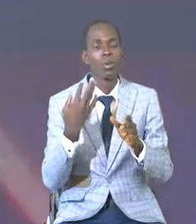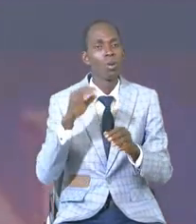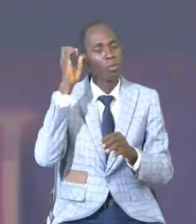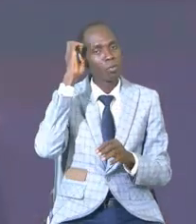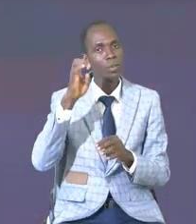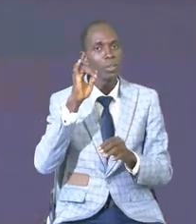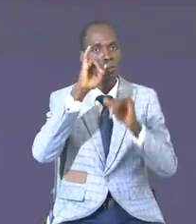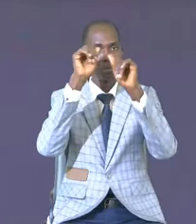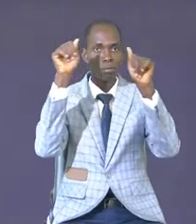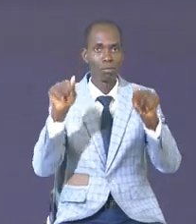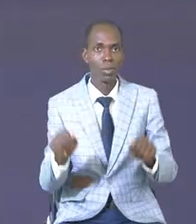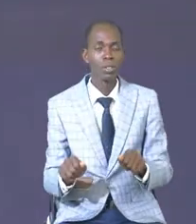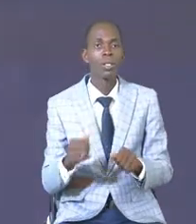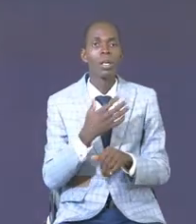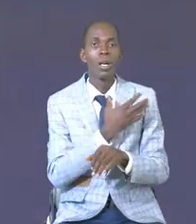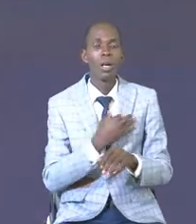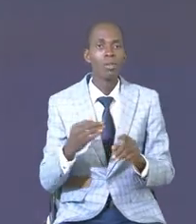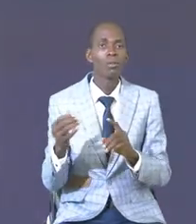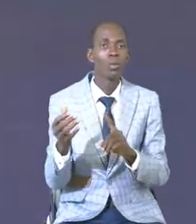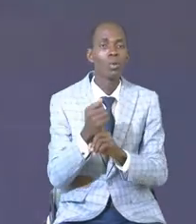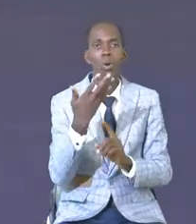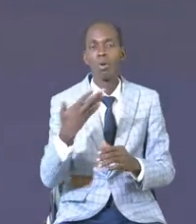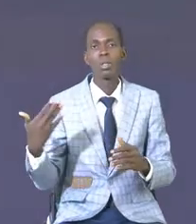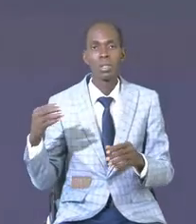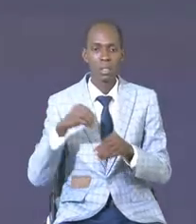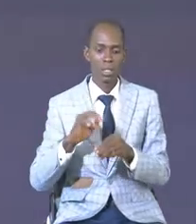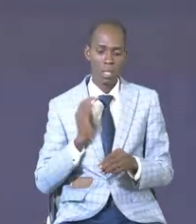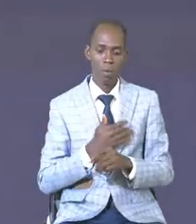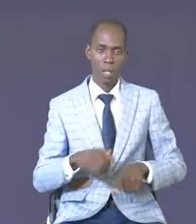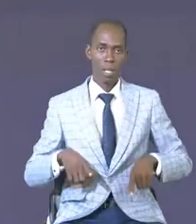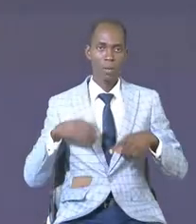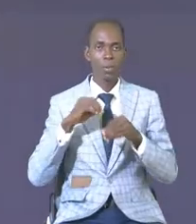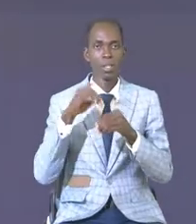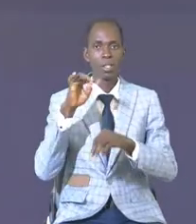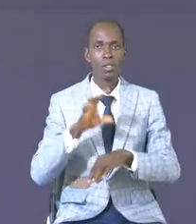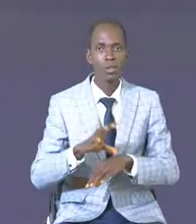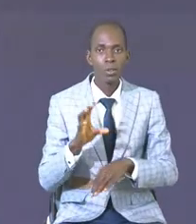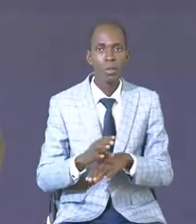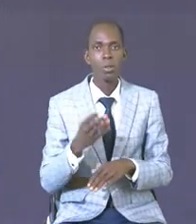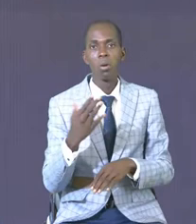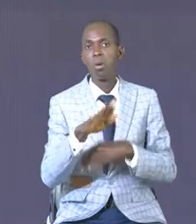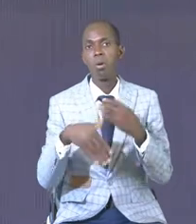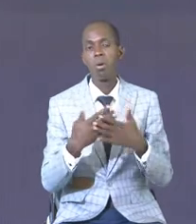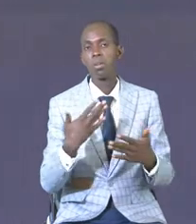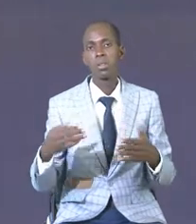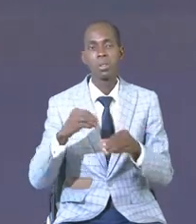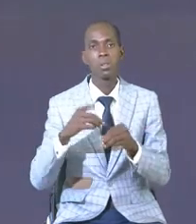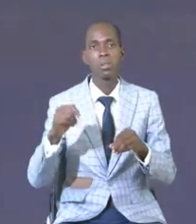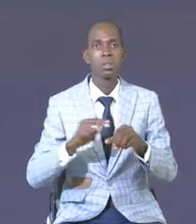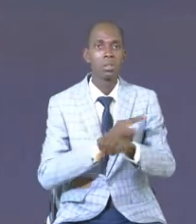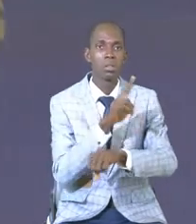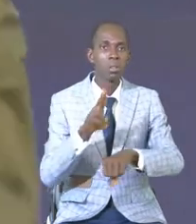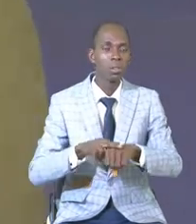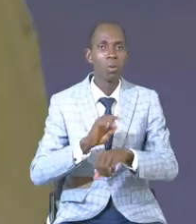upholding all things in our lives, all things in the church, all things in the nation, all things in every